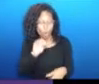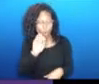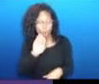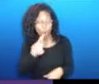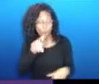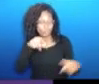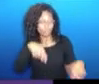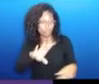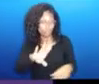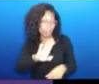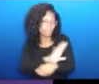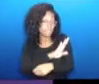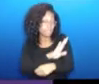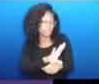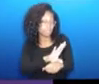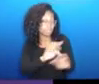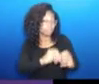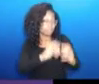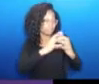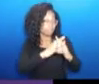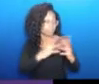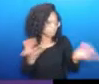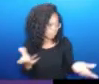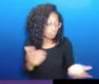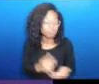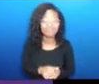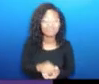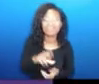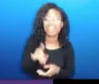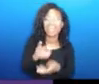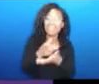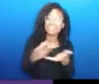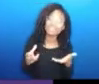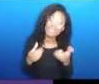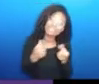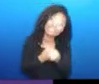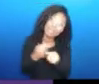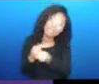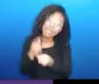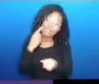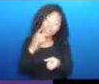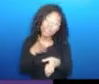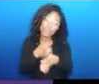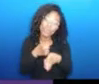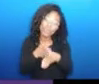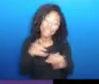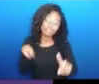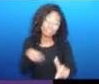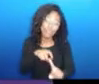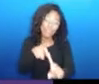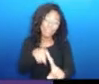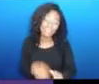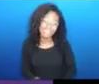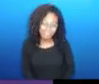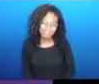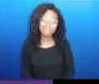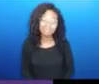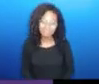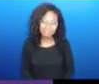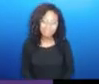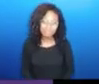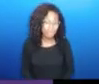Find resources and support for your career journey through various